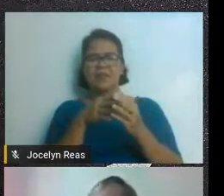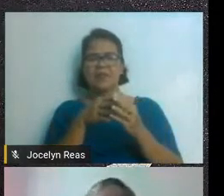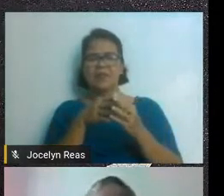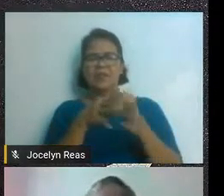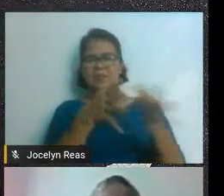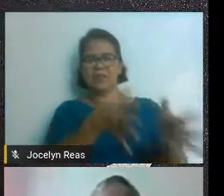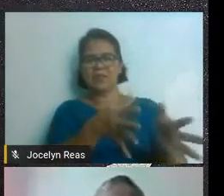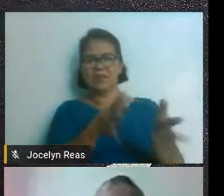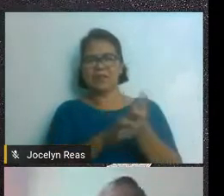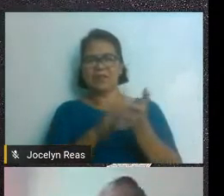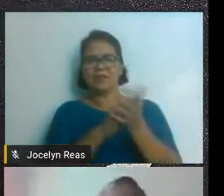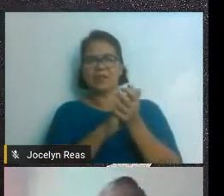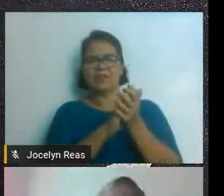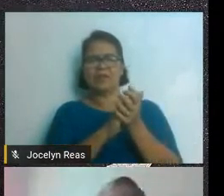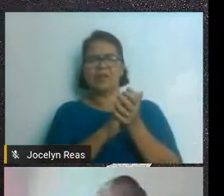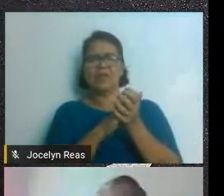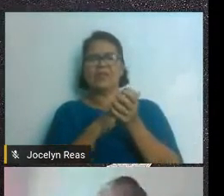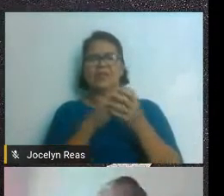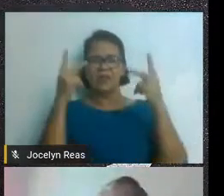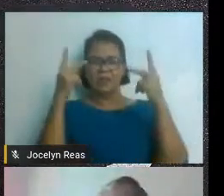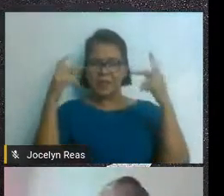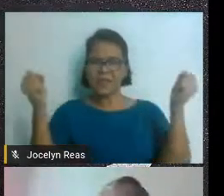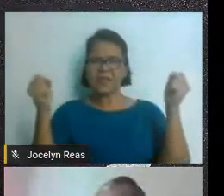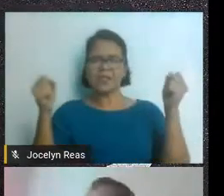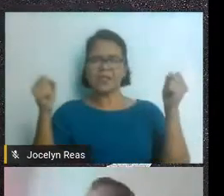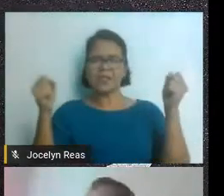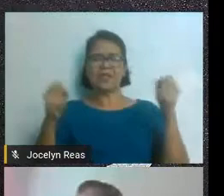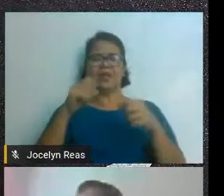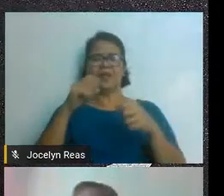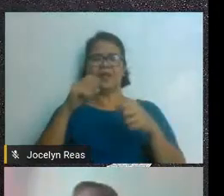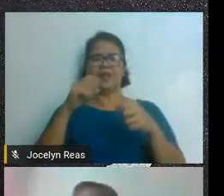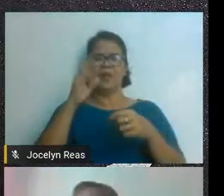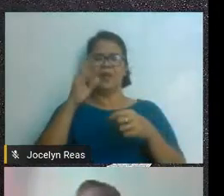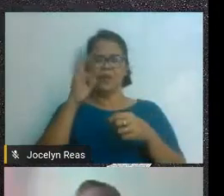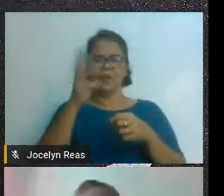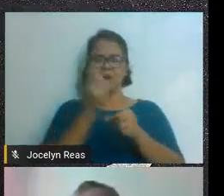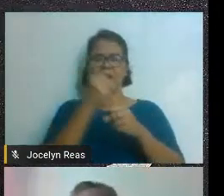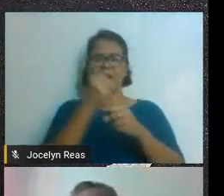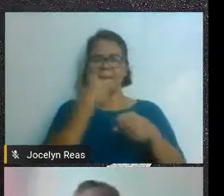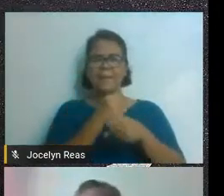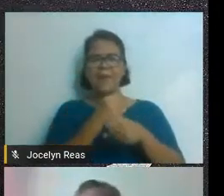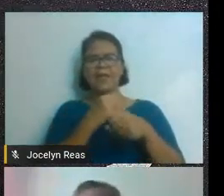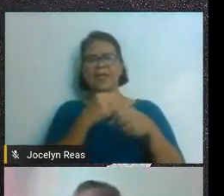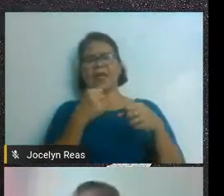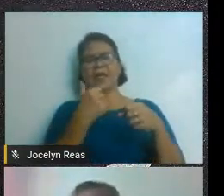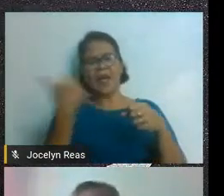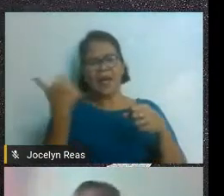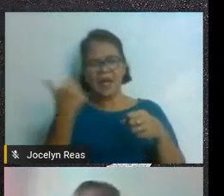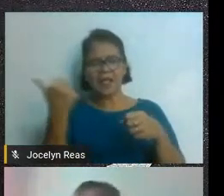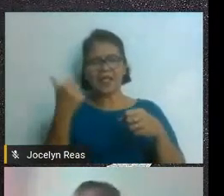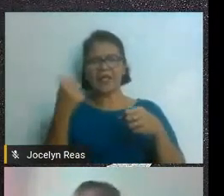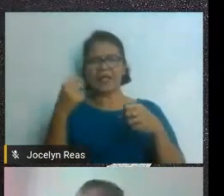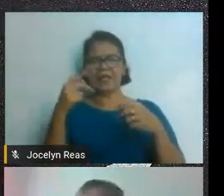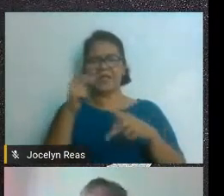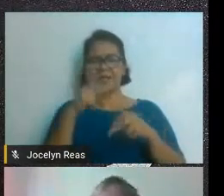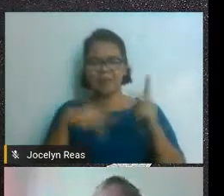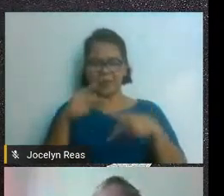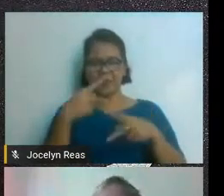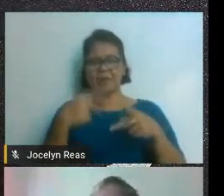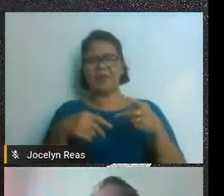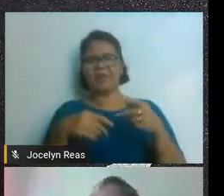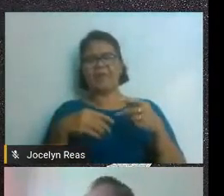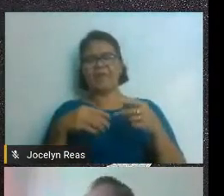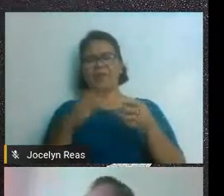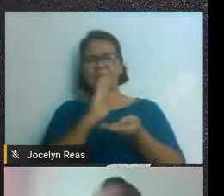team. Empower them. Teach them how to become better leaders, better than you actually are now. If